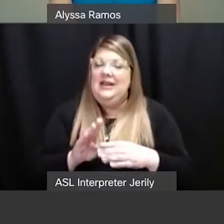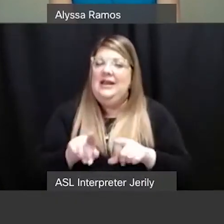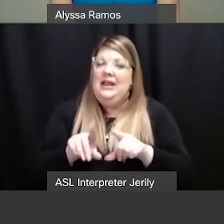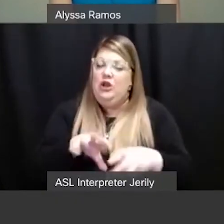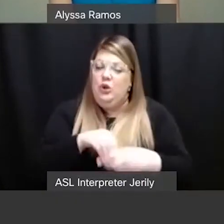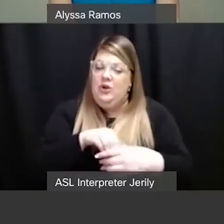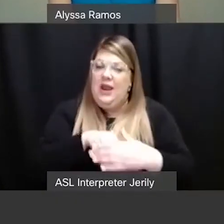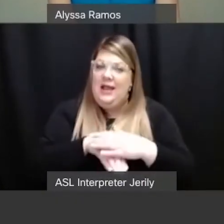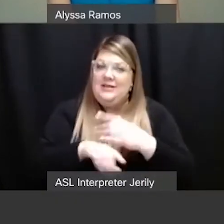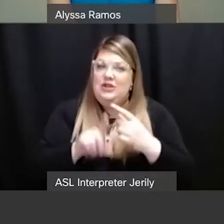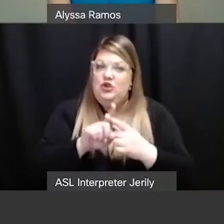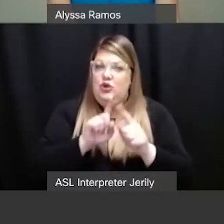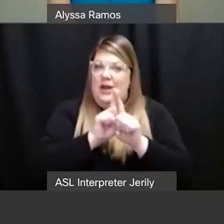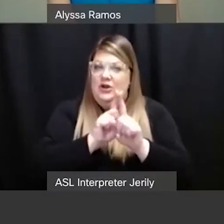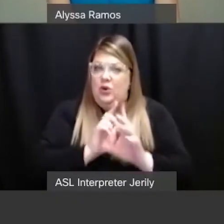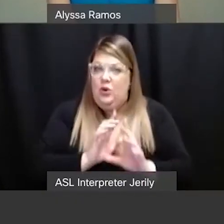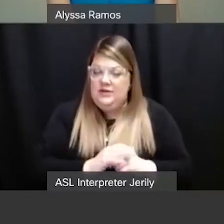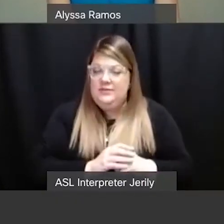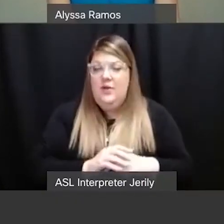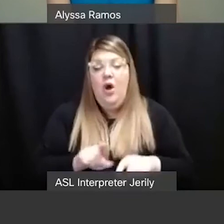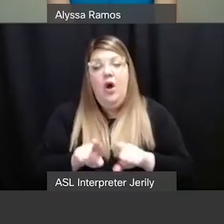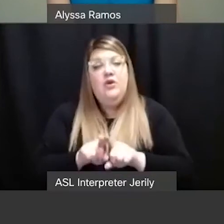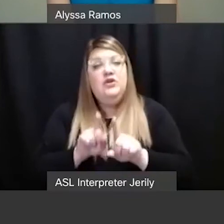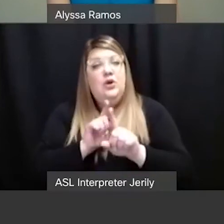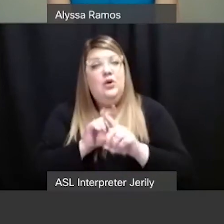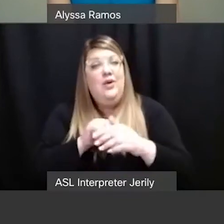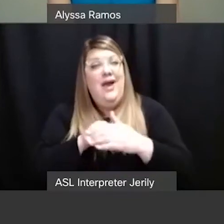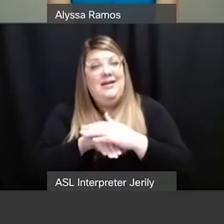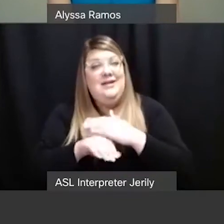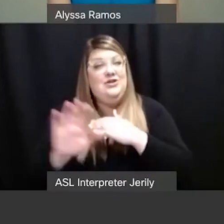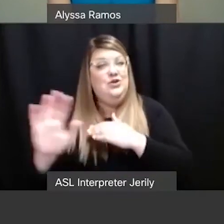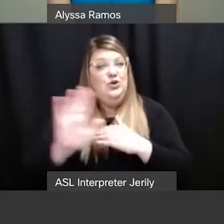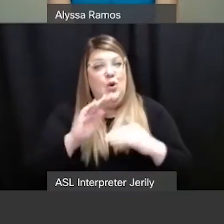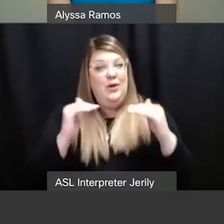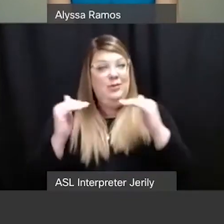mentors and also access to your peers.